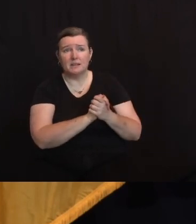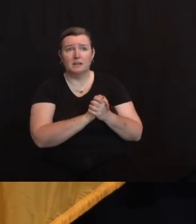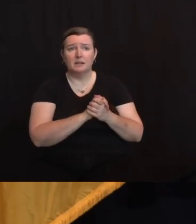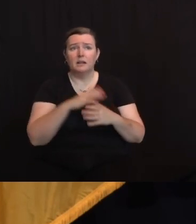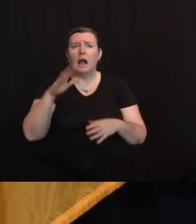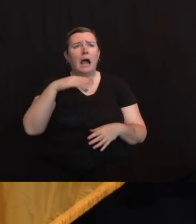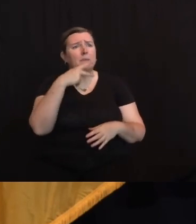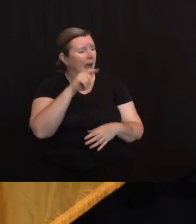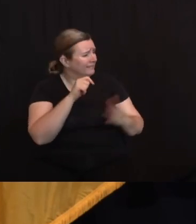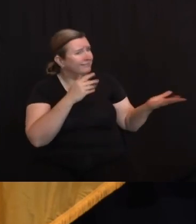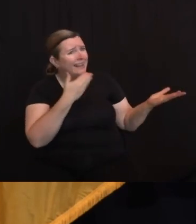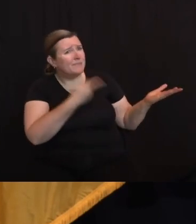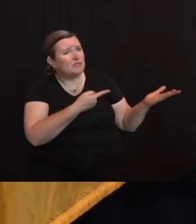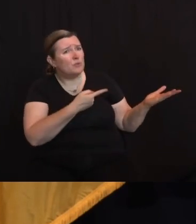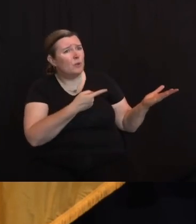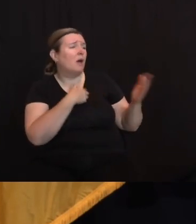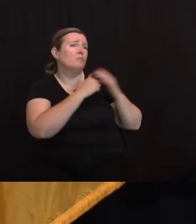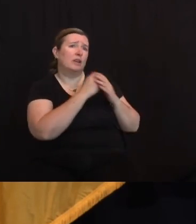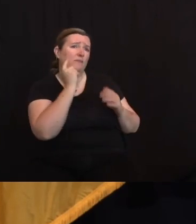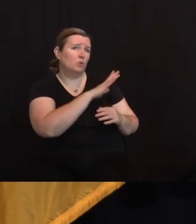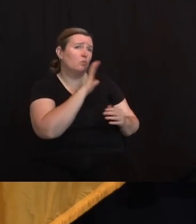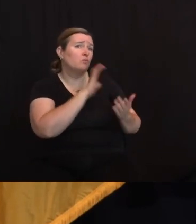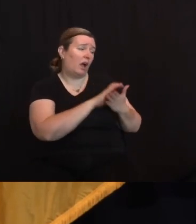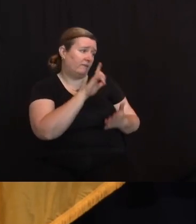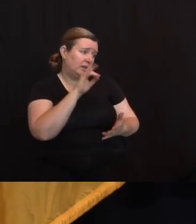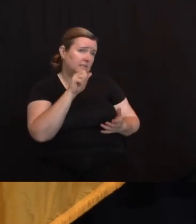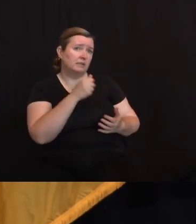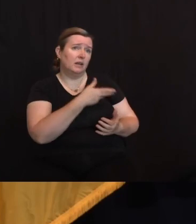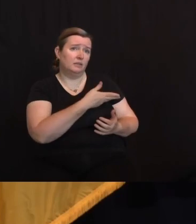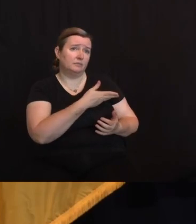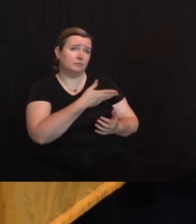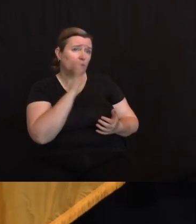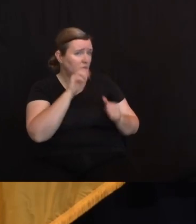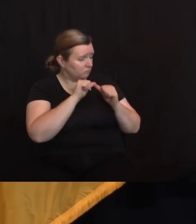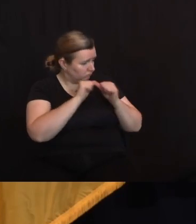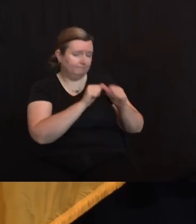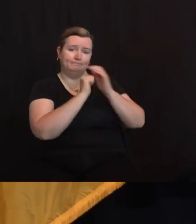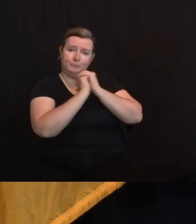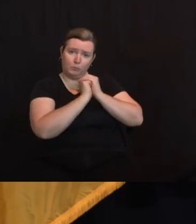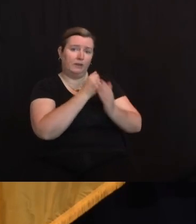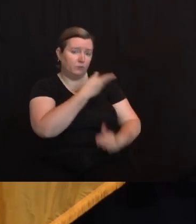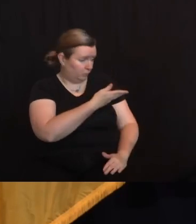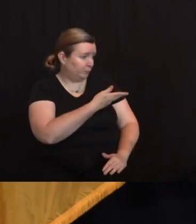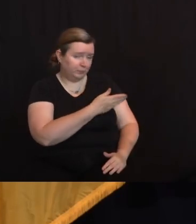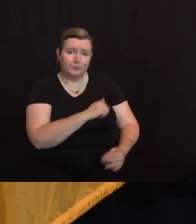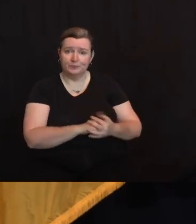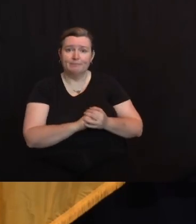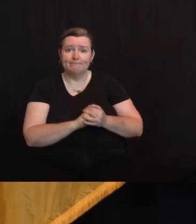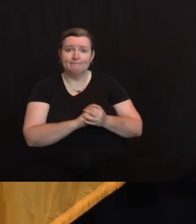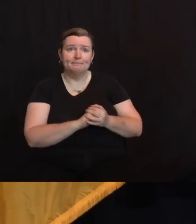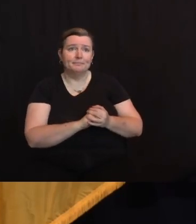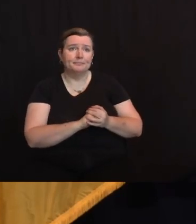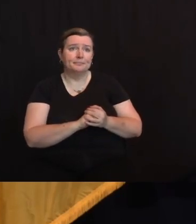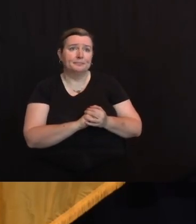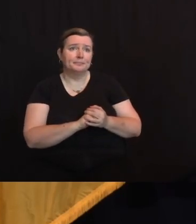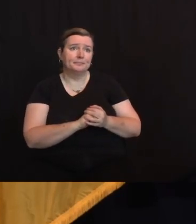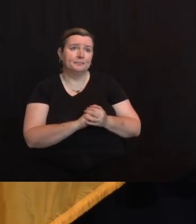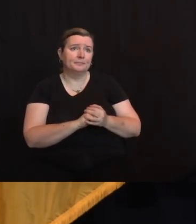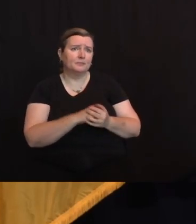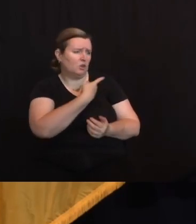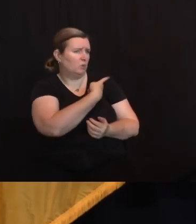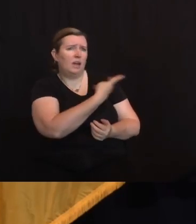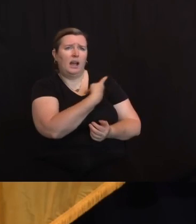Linda in our prayers, and we'll continue to do so. One of the back and forths that you and I